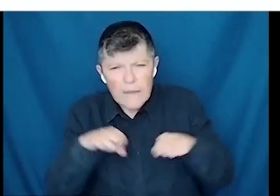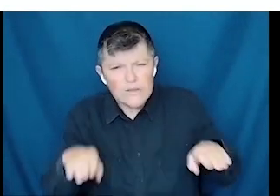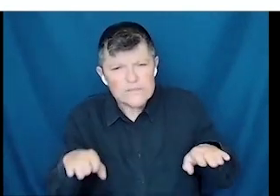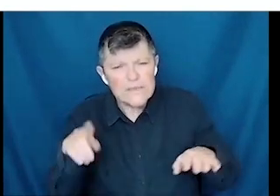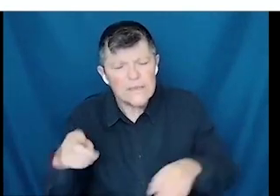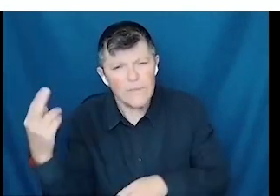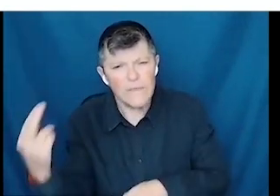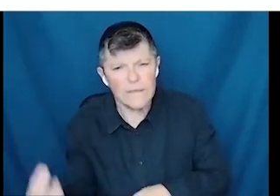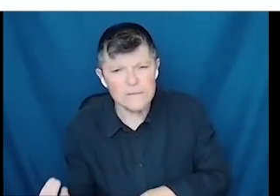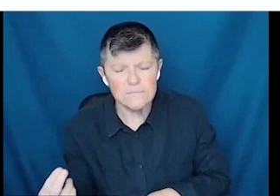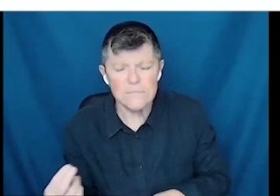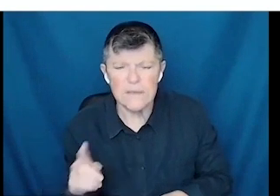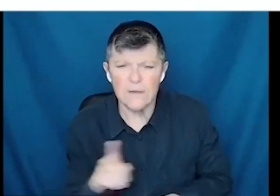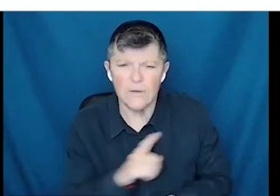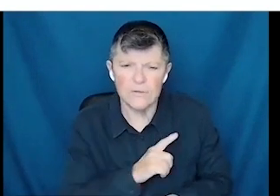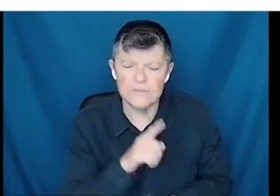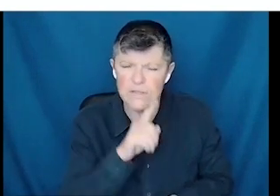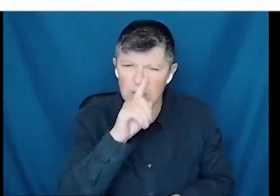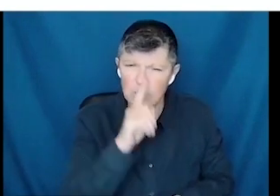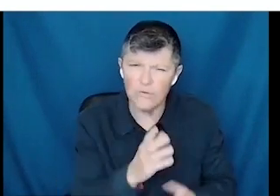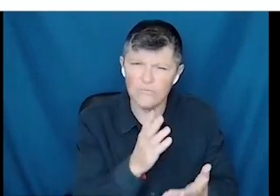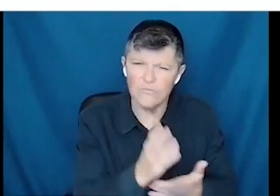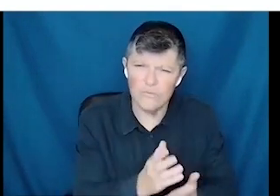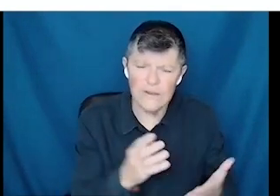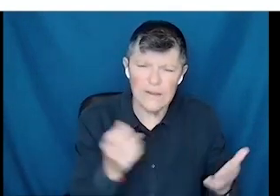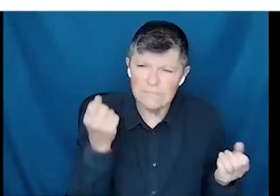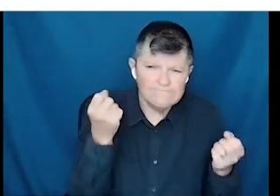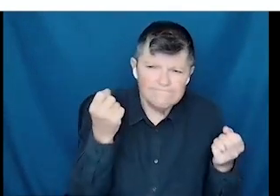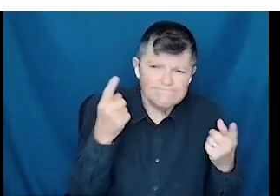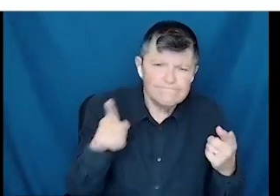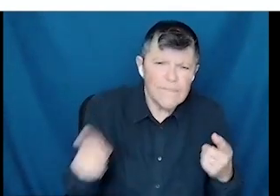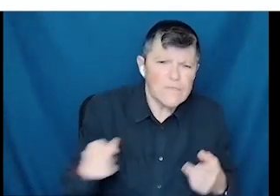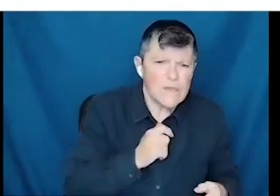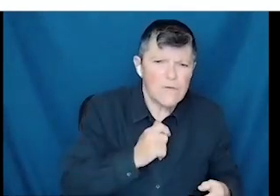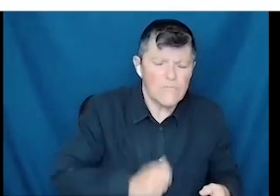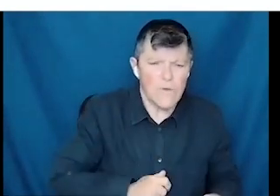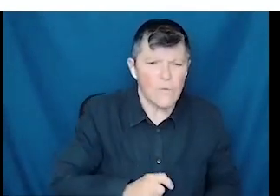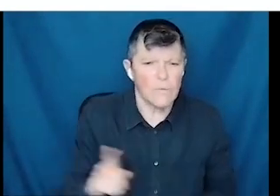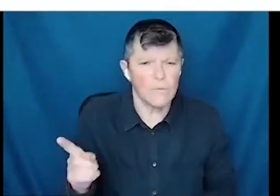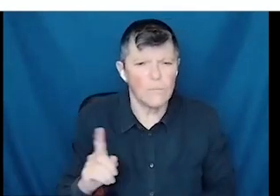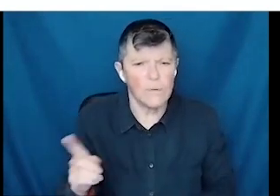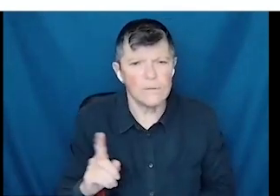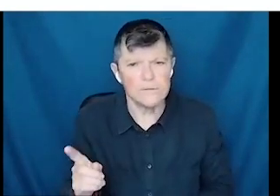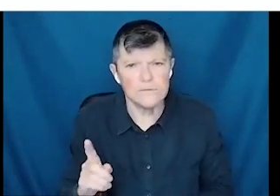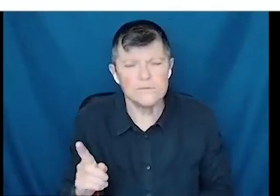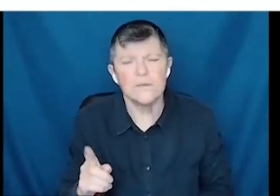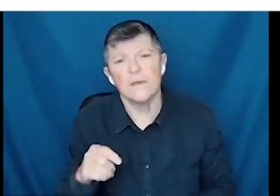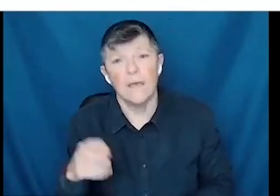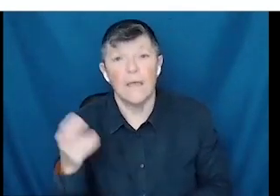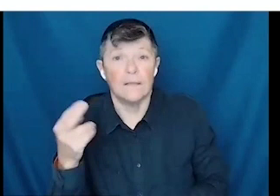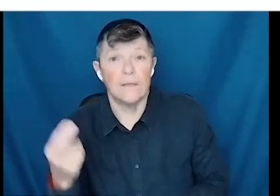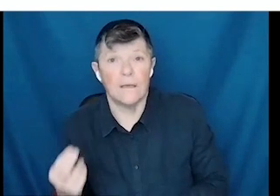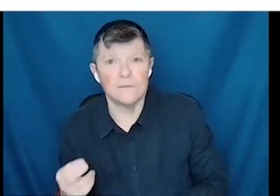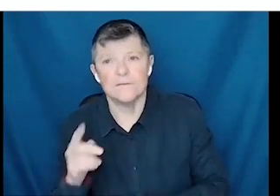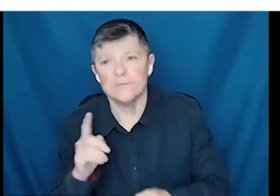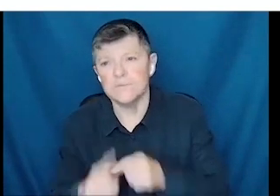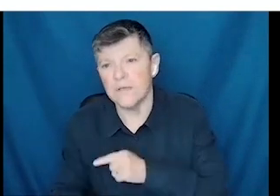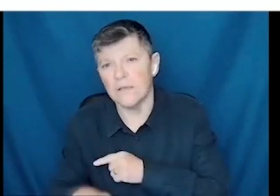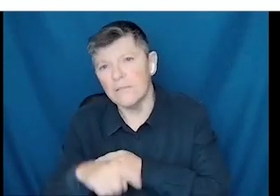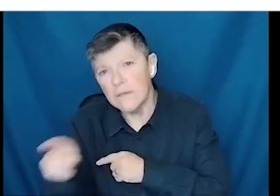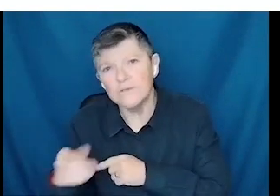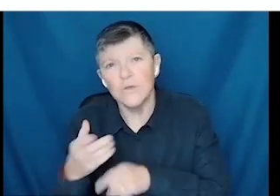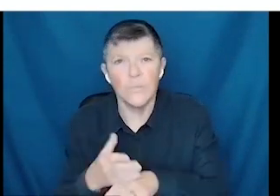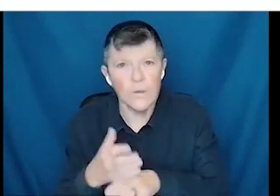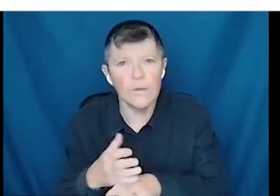grasp potentially what role they would have. And artists, particularly those who work within the field of